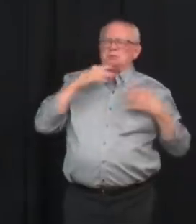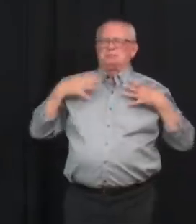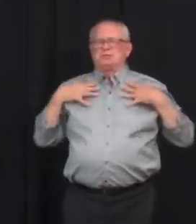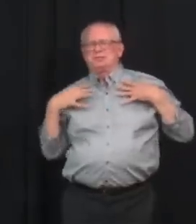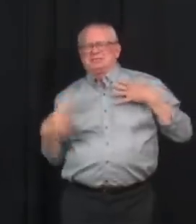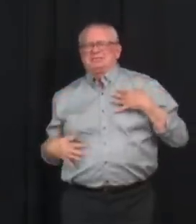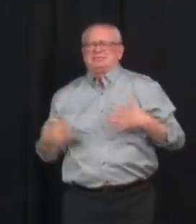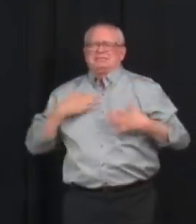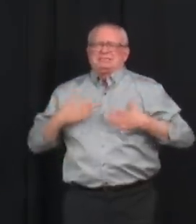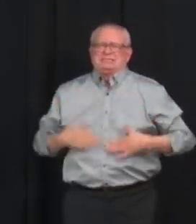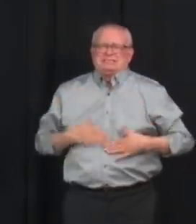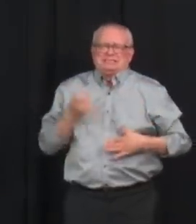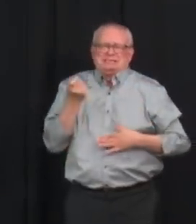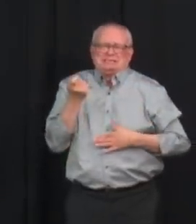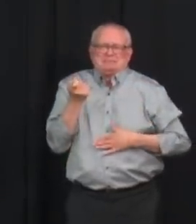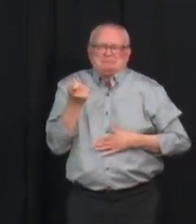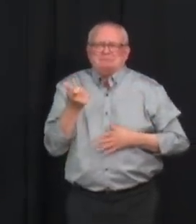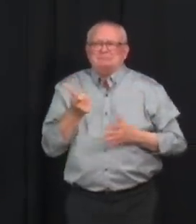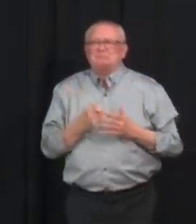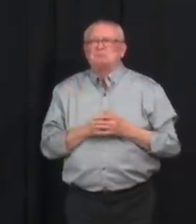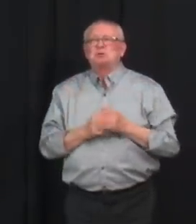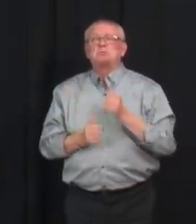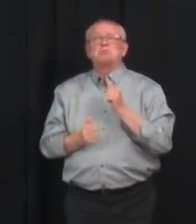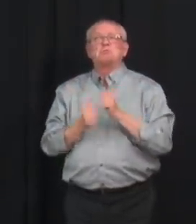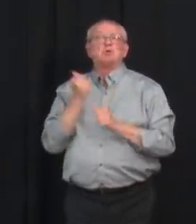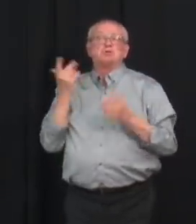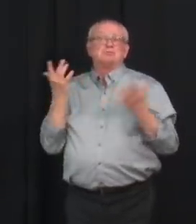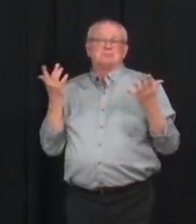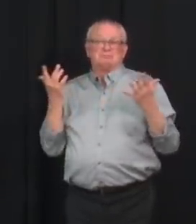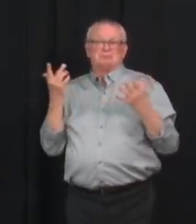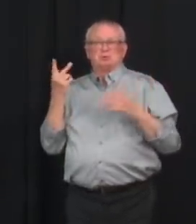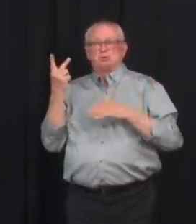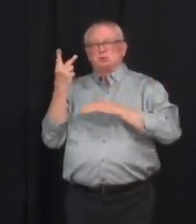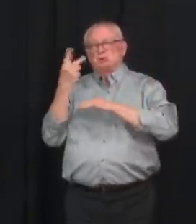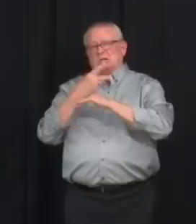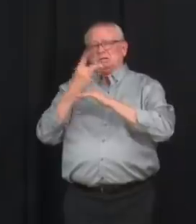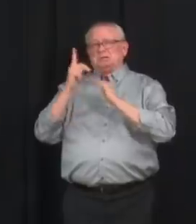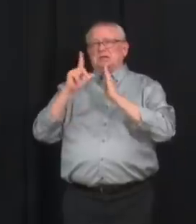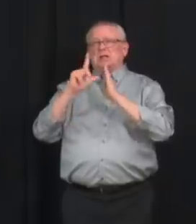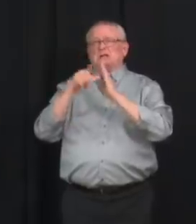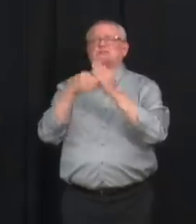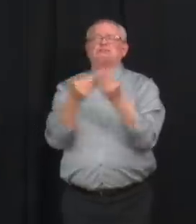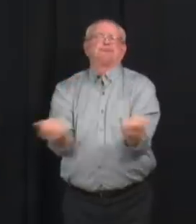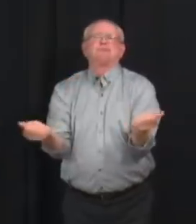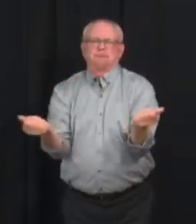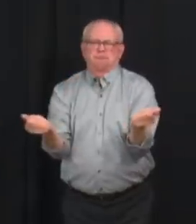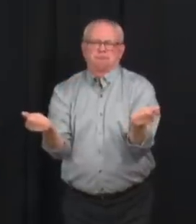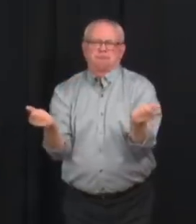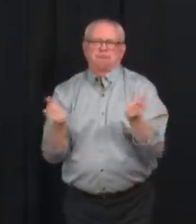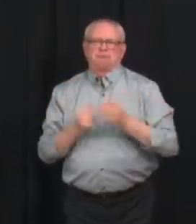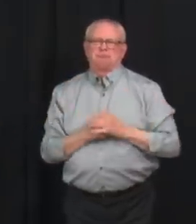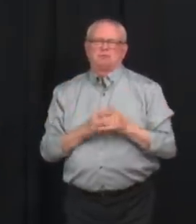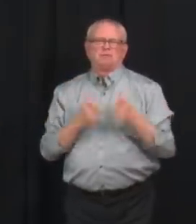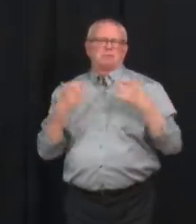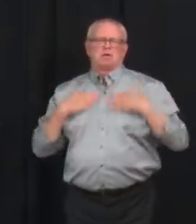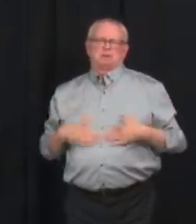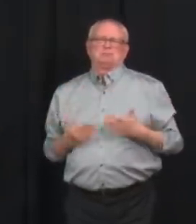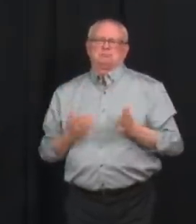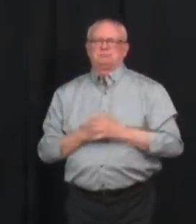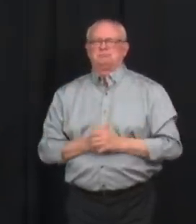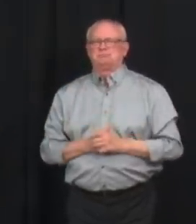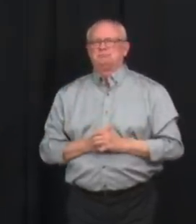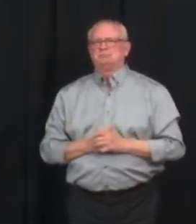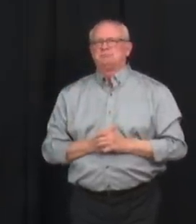happened in the 2 days after immunization, and symptoms went away on their own. There were no safety signals noted in this